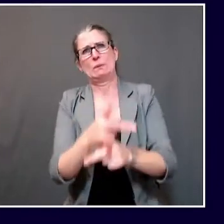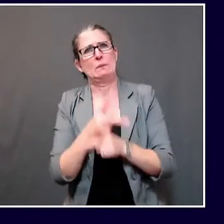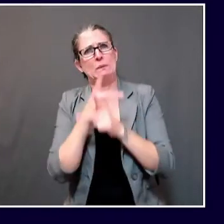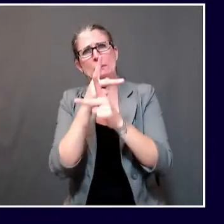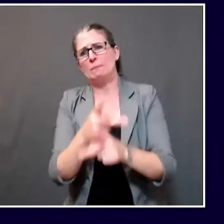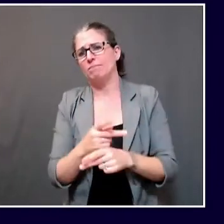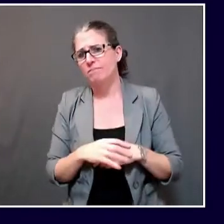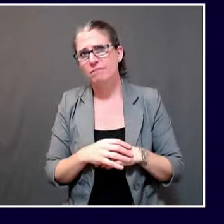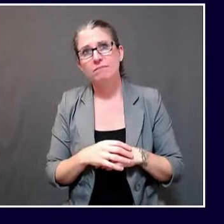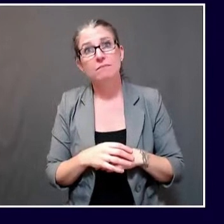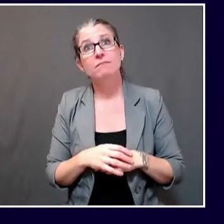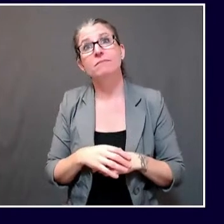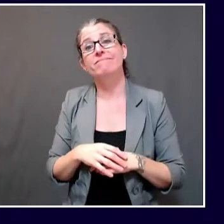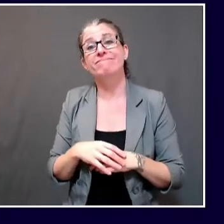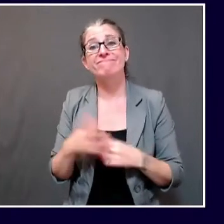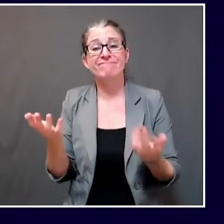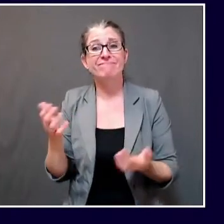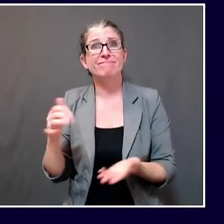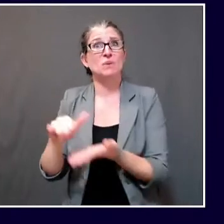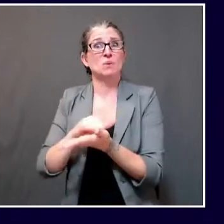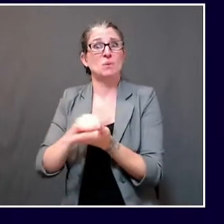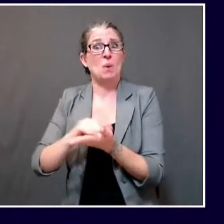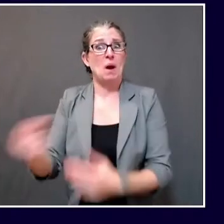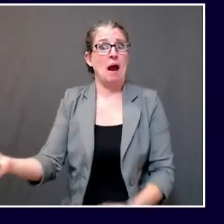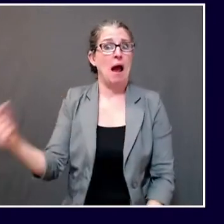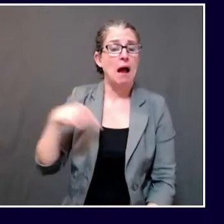arrive, there is still a potential for